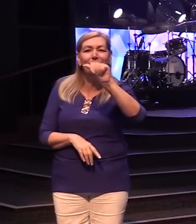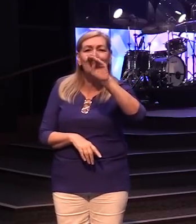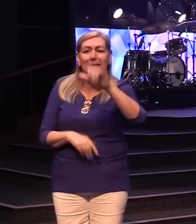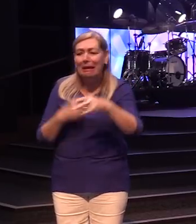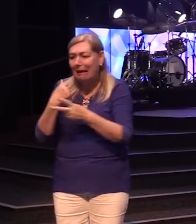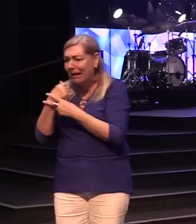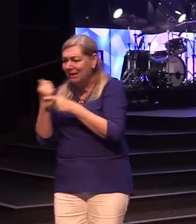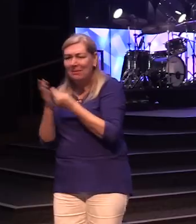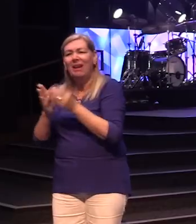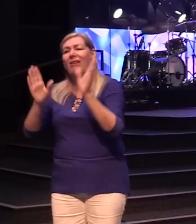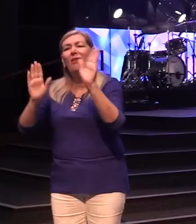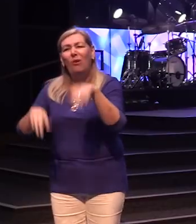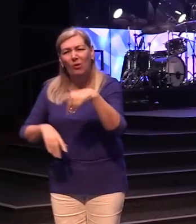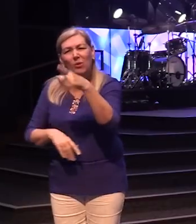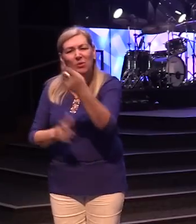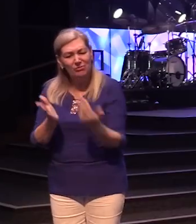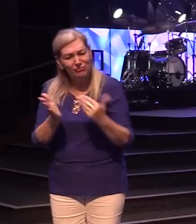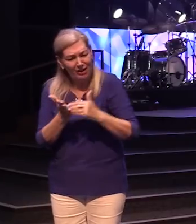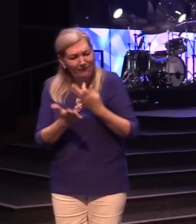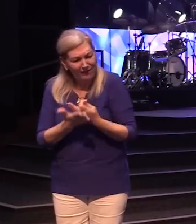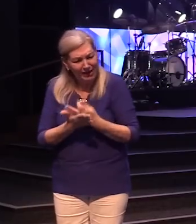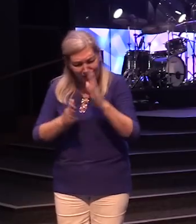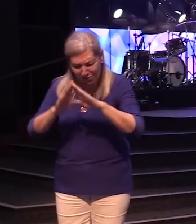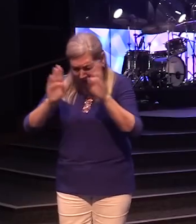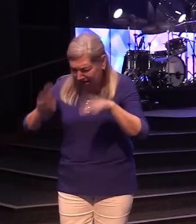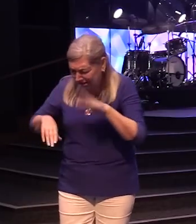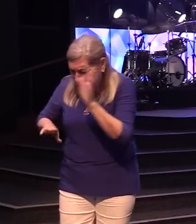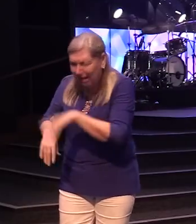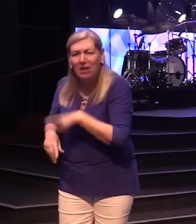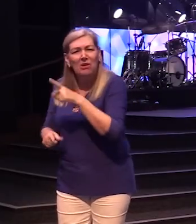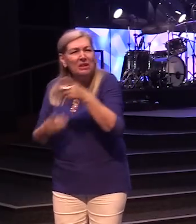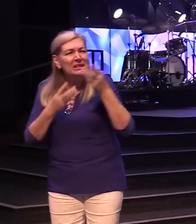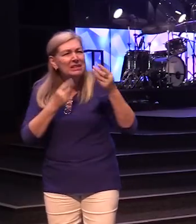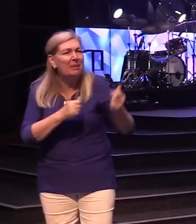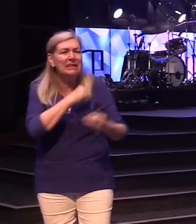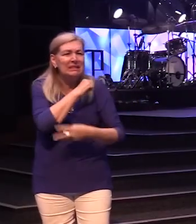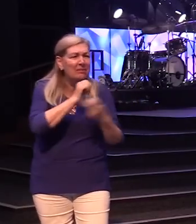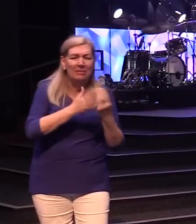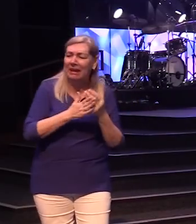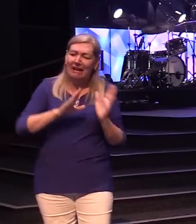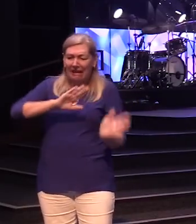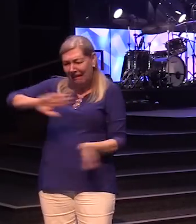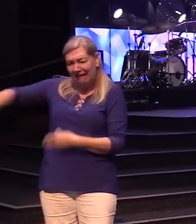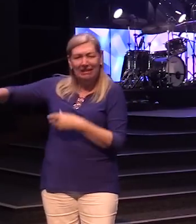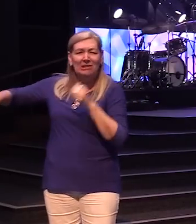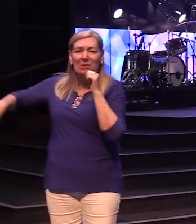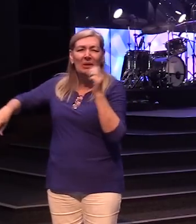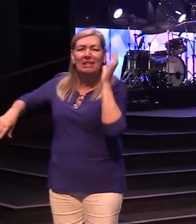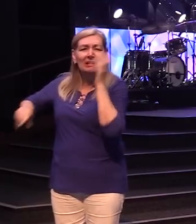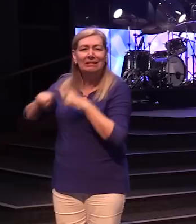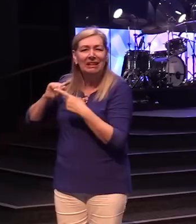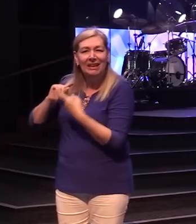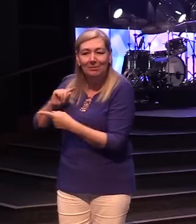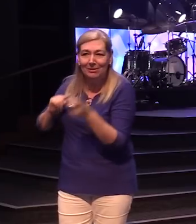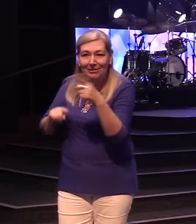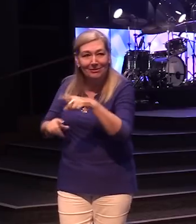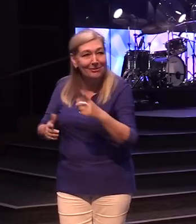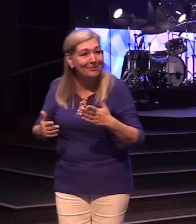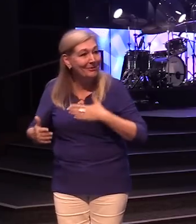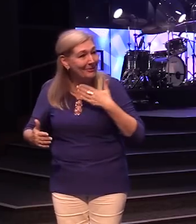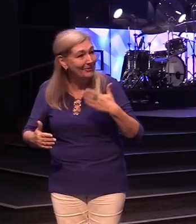Refinance your house. Steal the children's lunch money. Come on. Well, you're jolly